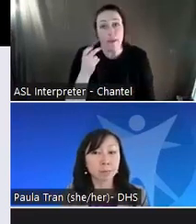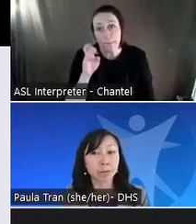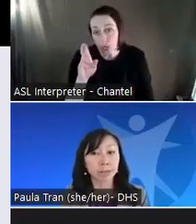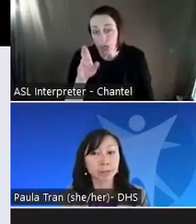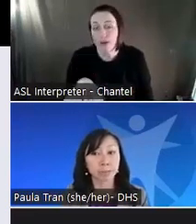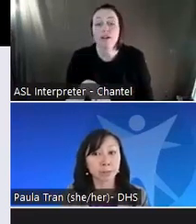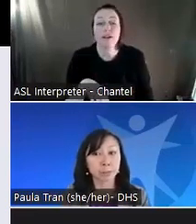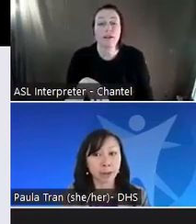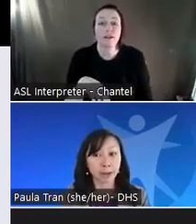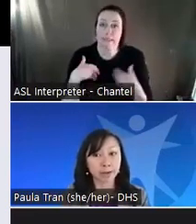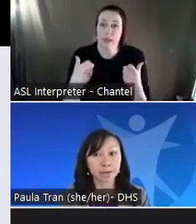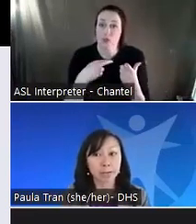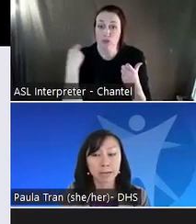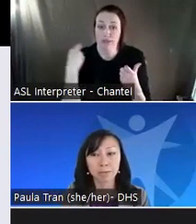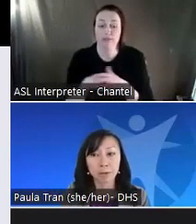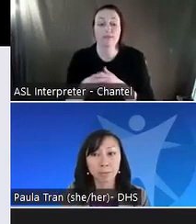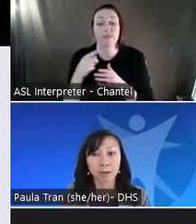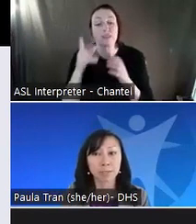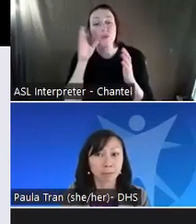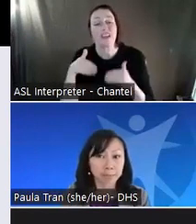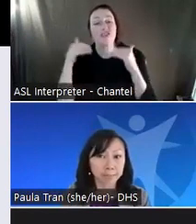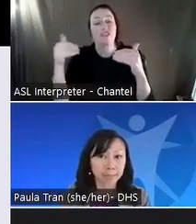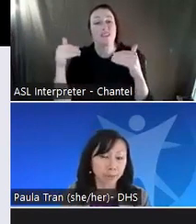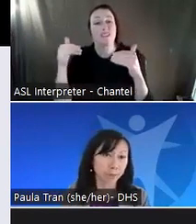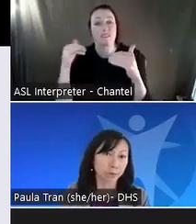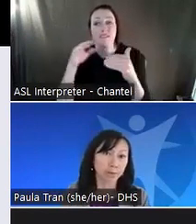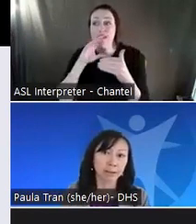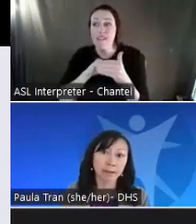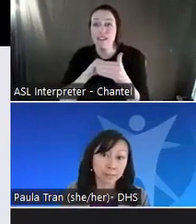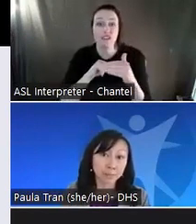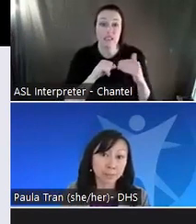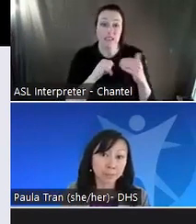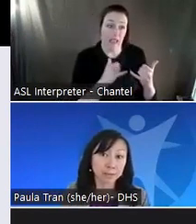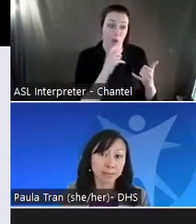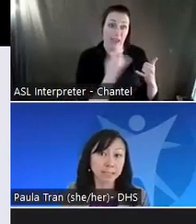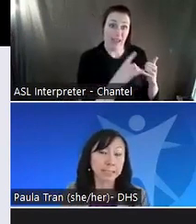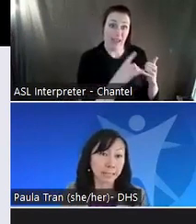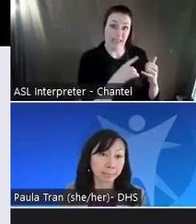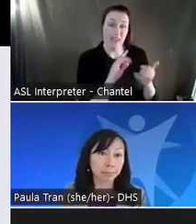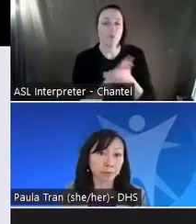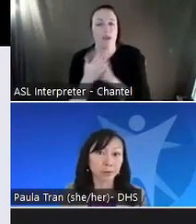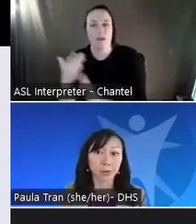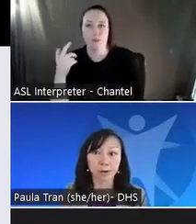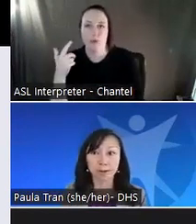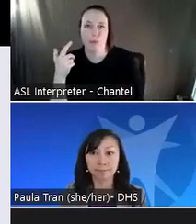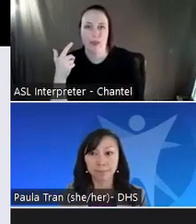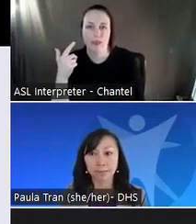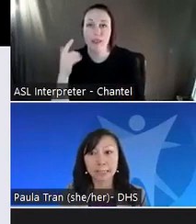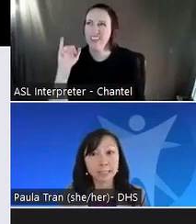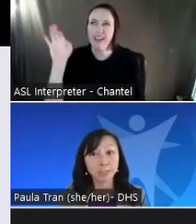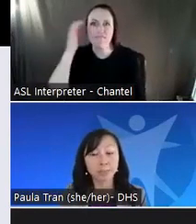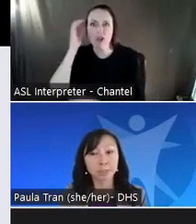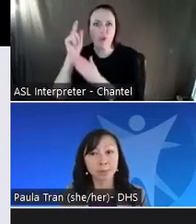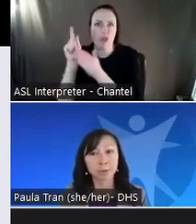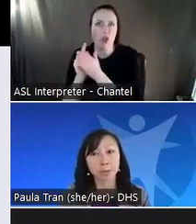the minimum age to purchase tobacco and vapor products from 18 to 21. This brings Wisconsin in alignment with federal law.